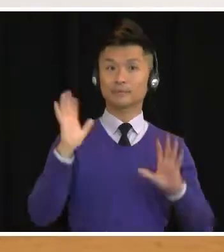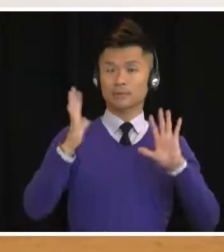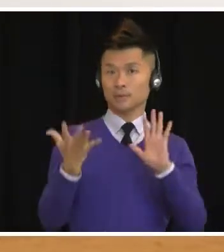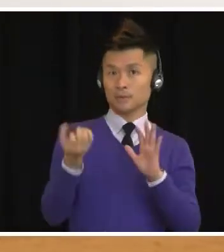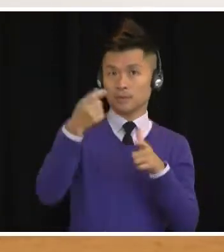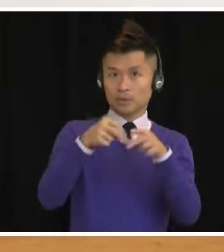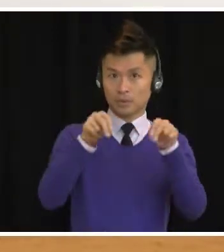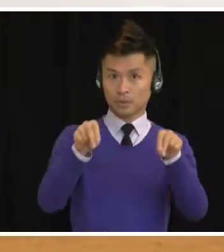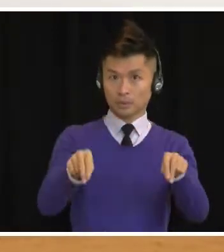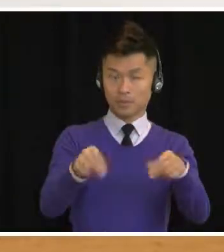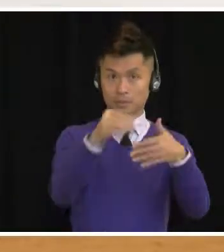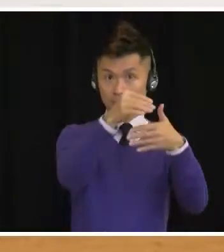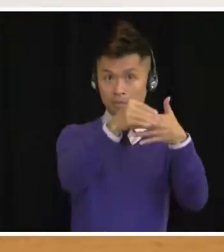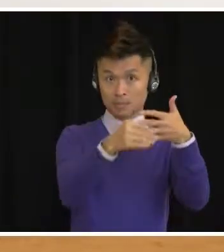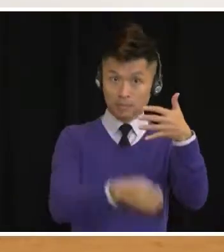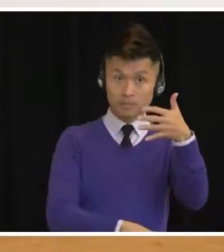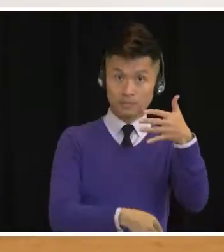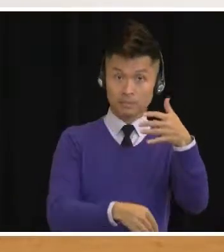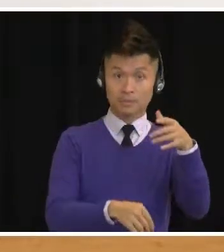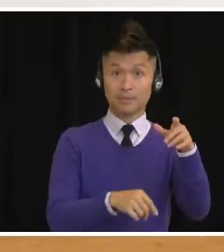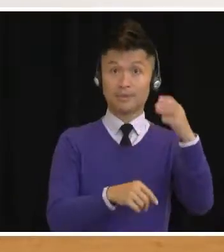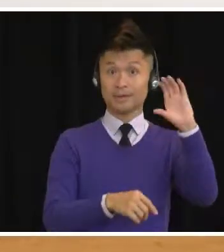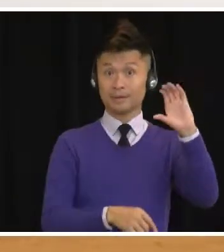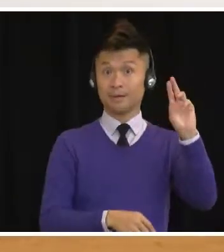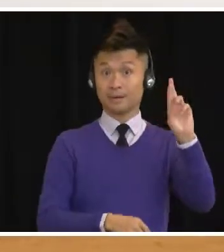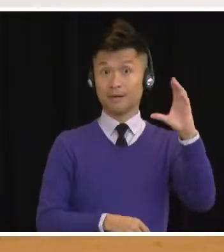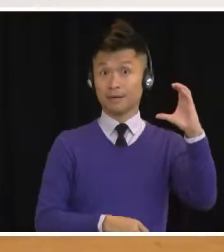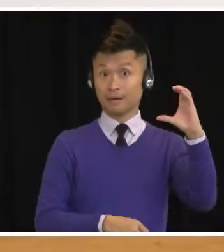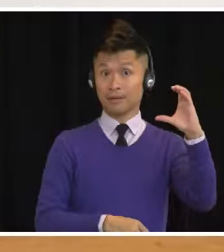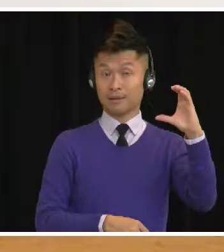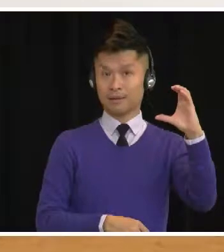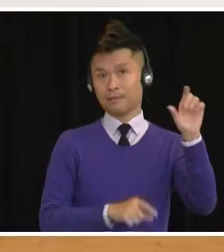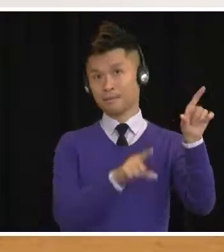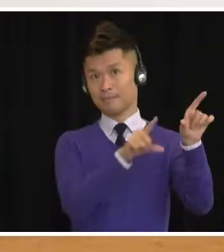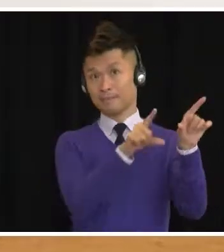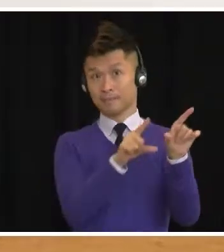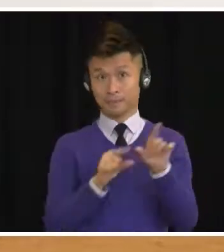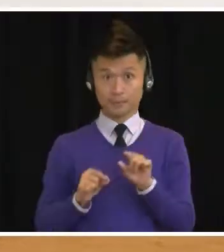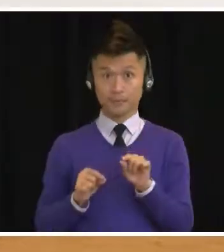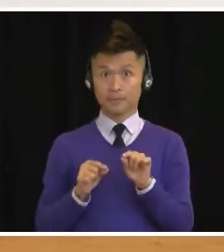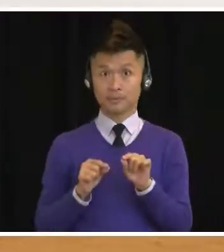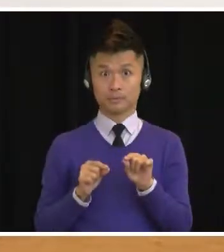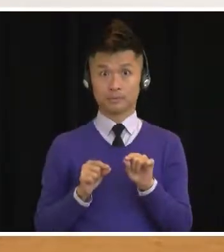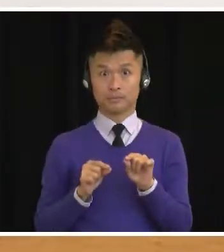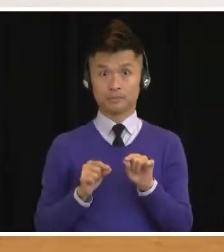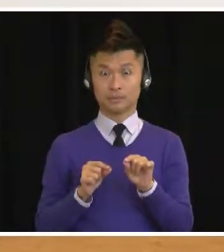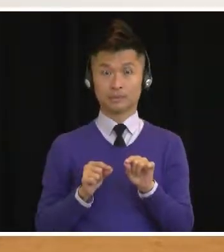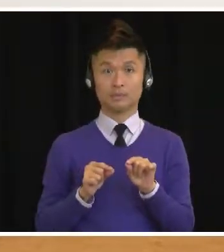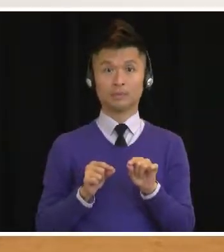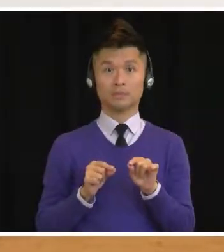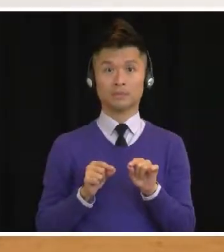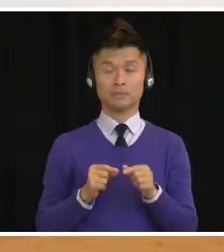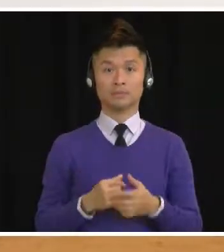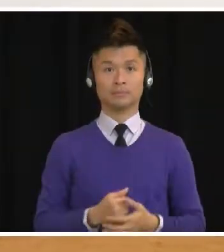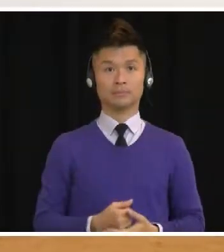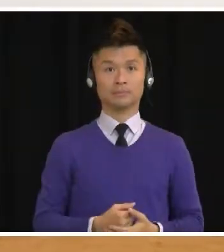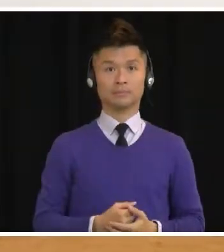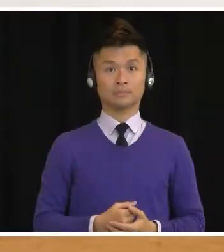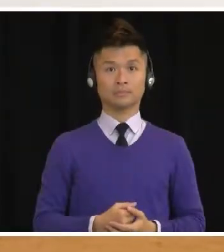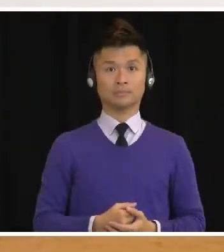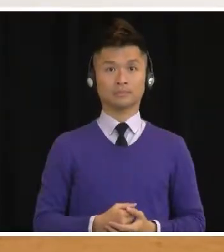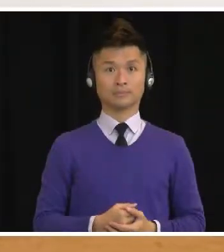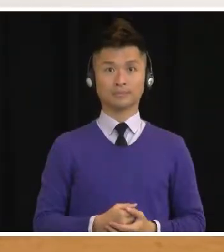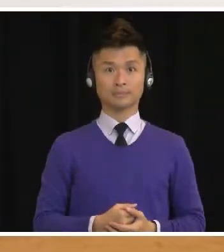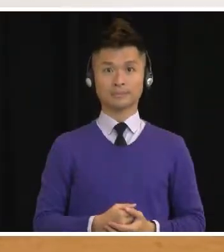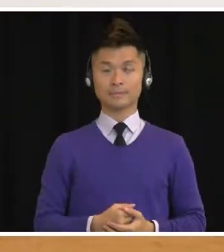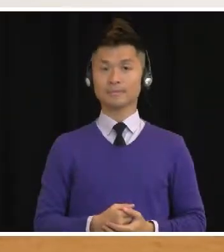in fact full human being entitled to full human rights, including the